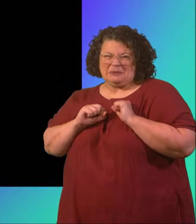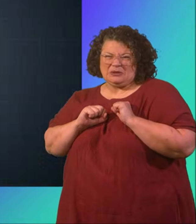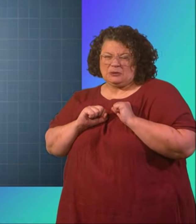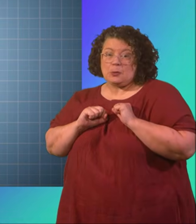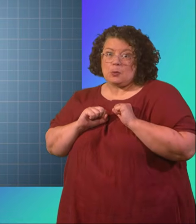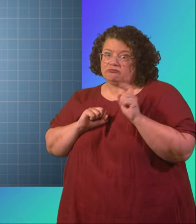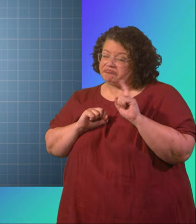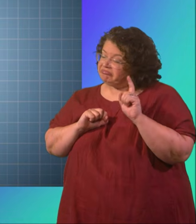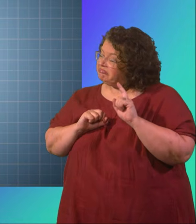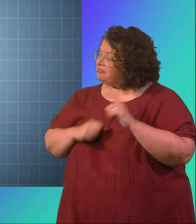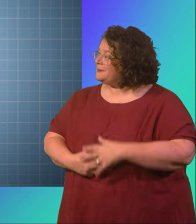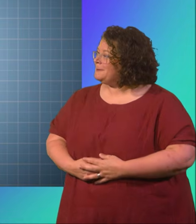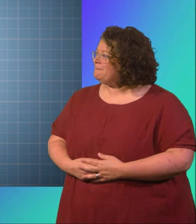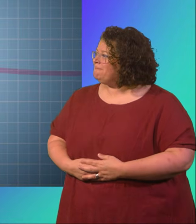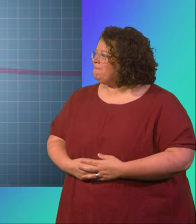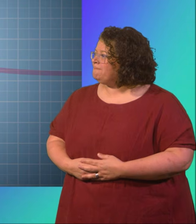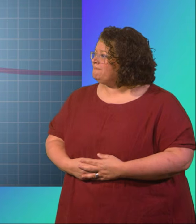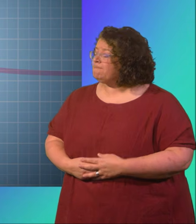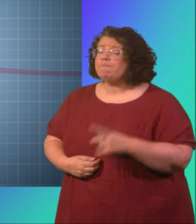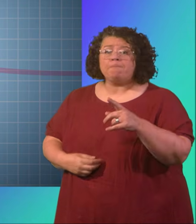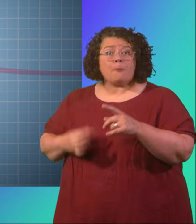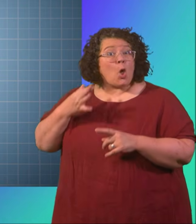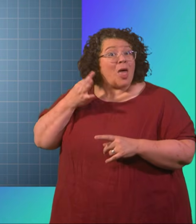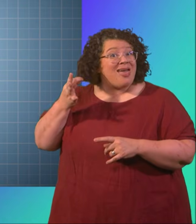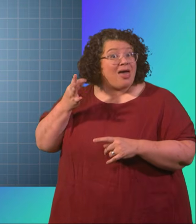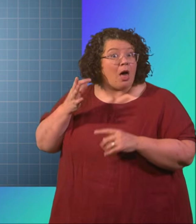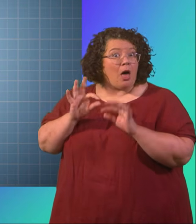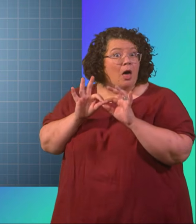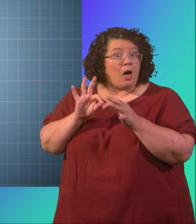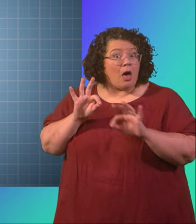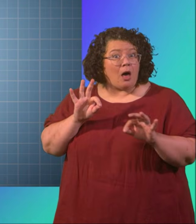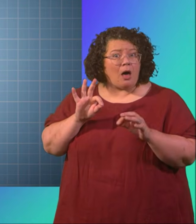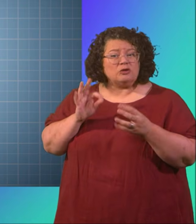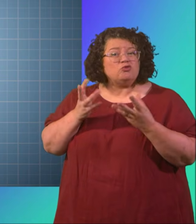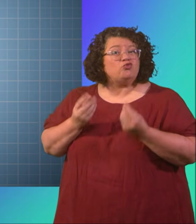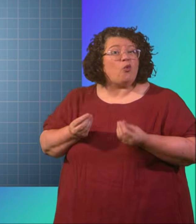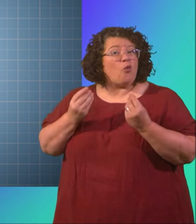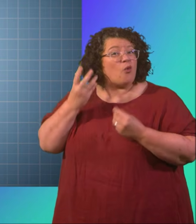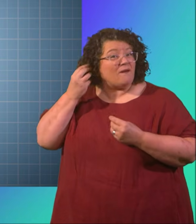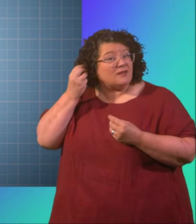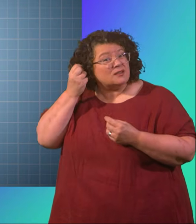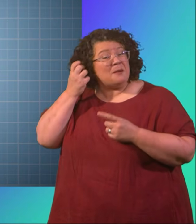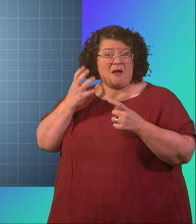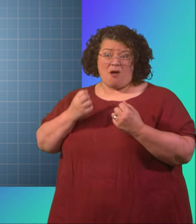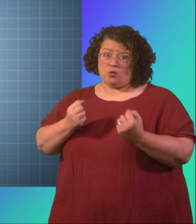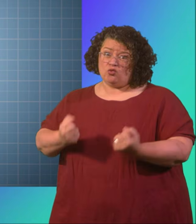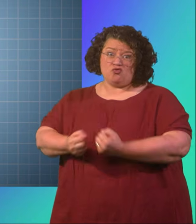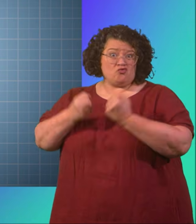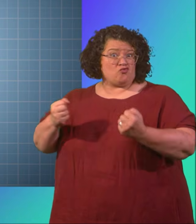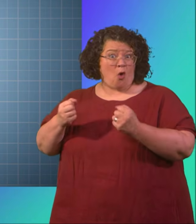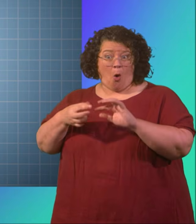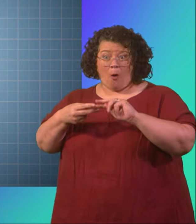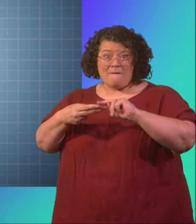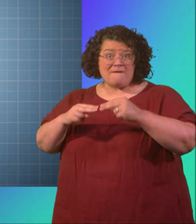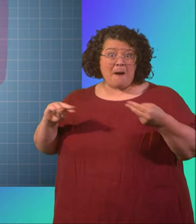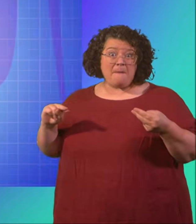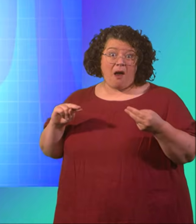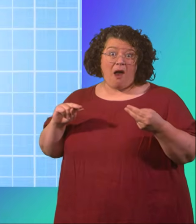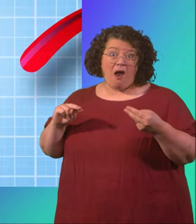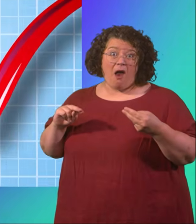squeamish. Now, did you know that although human hair feels soft, in fact it's one of the strongest fibres on the